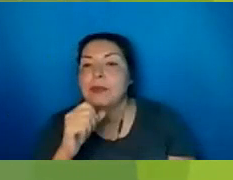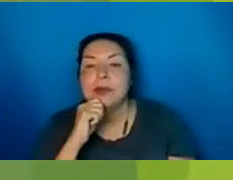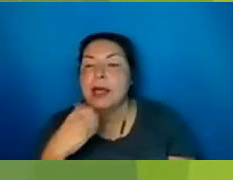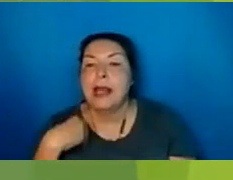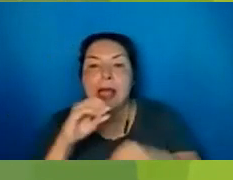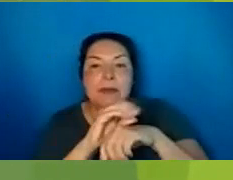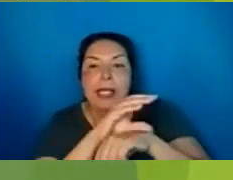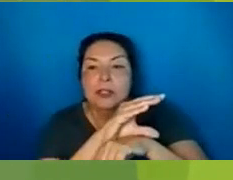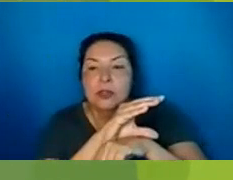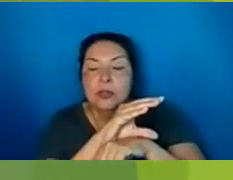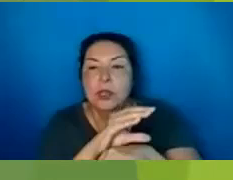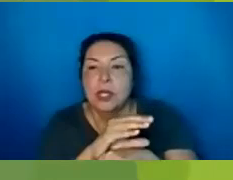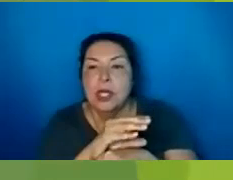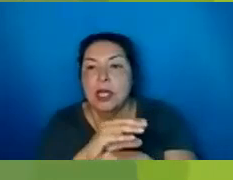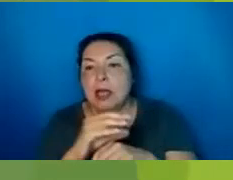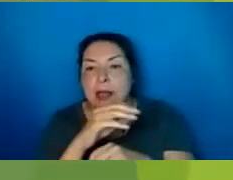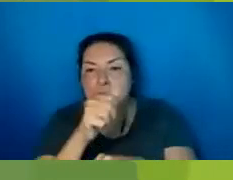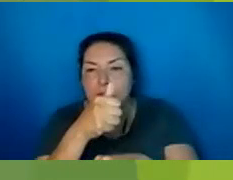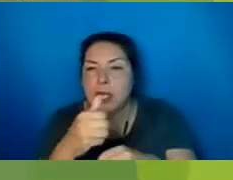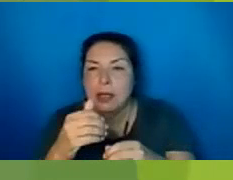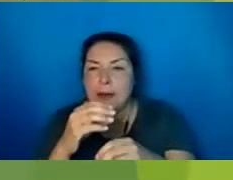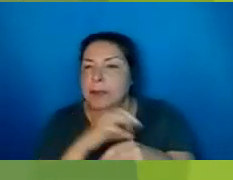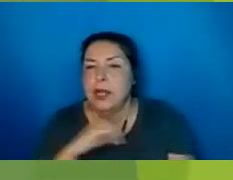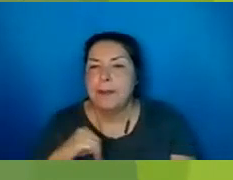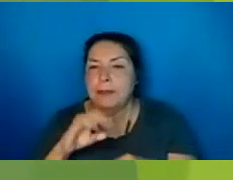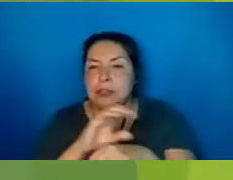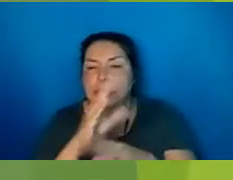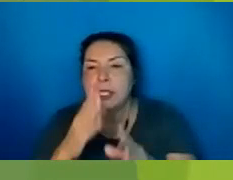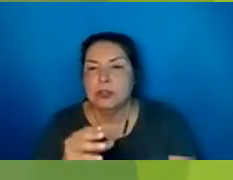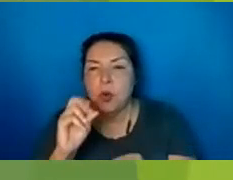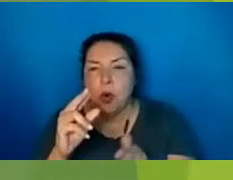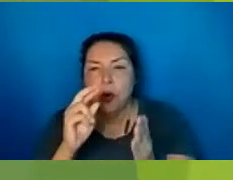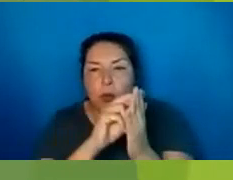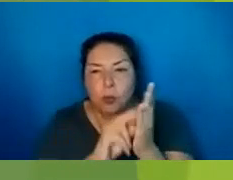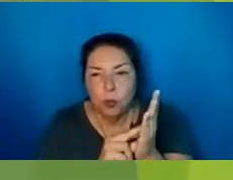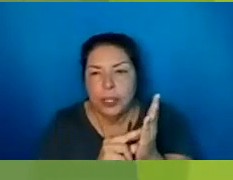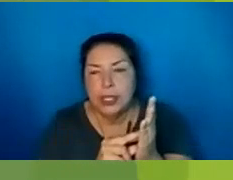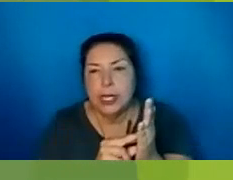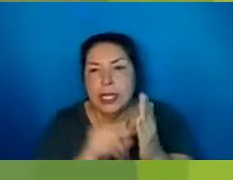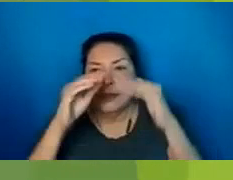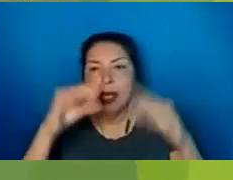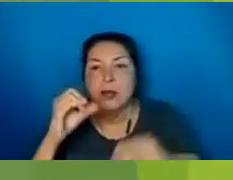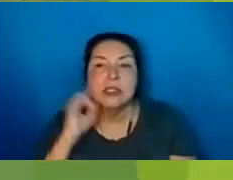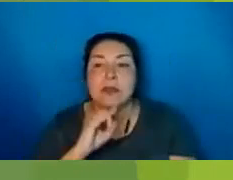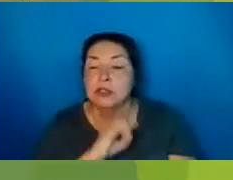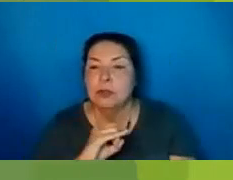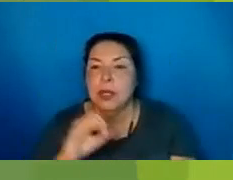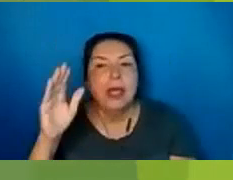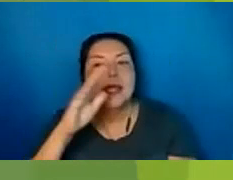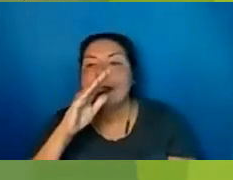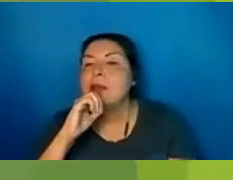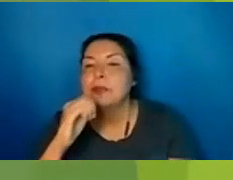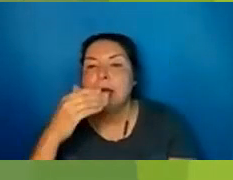my people, nor will they be written down in the register of the house of Israel, nor will they enter the land